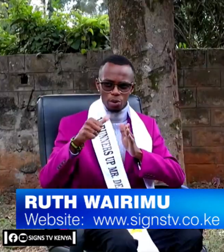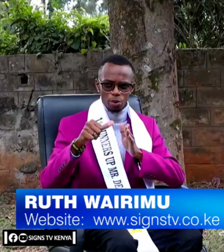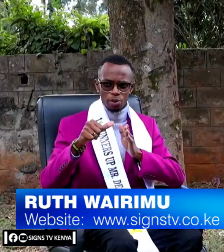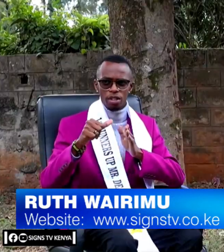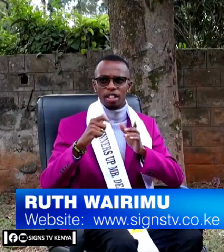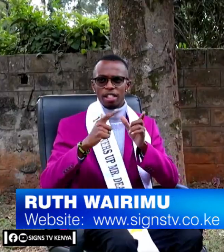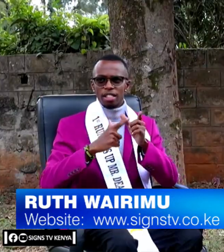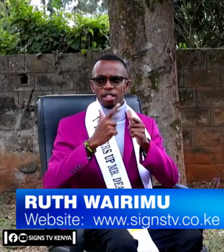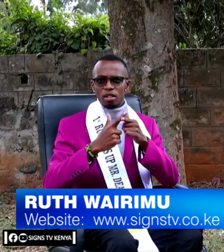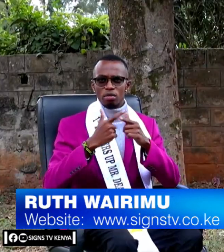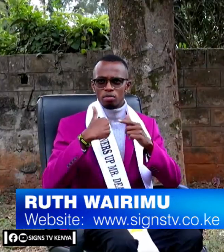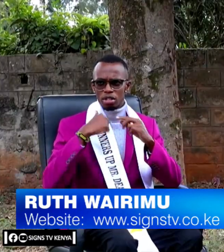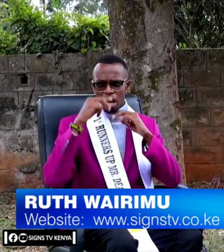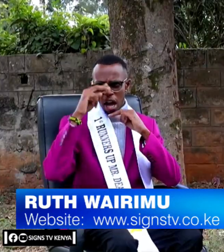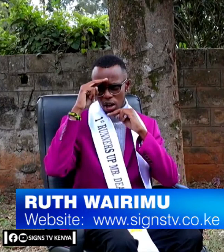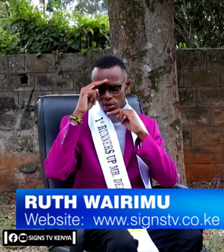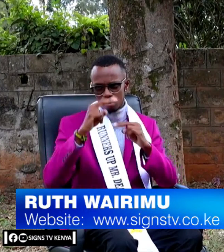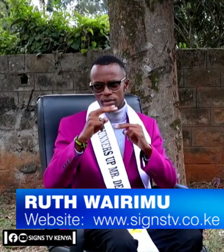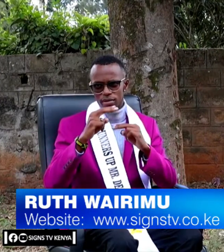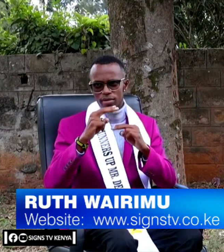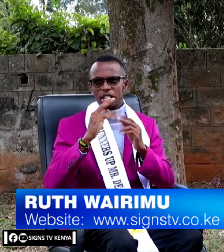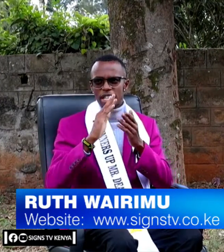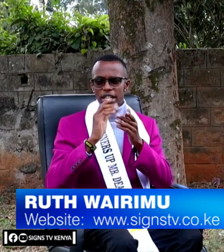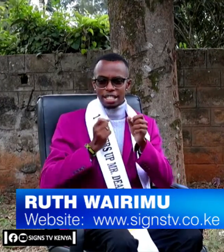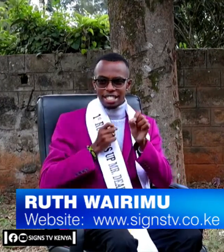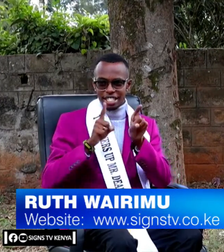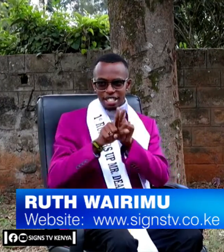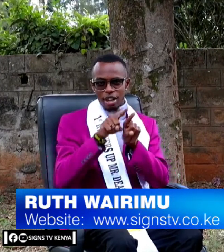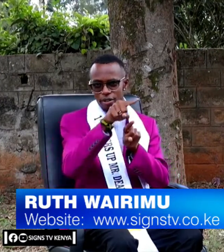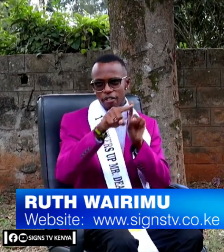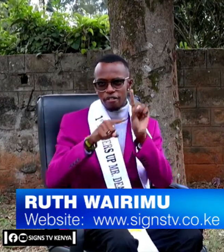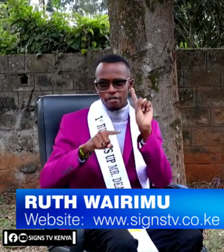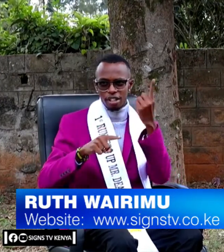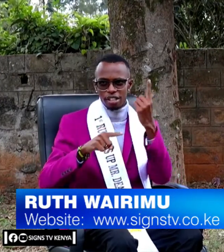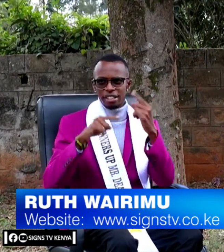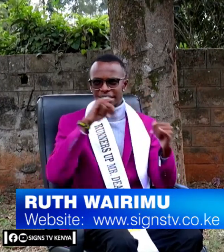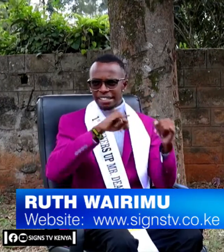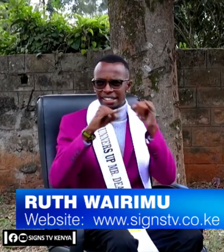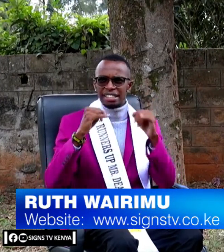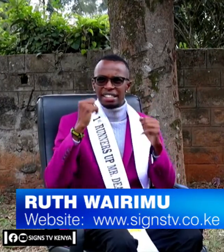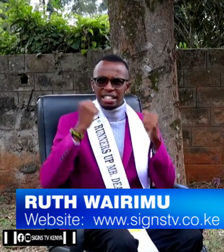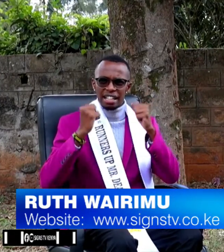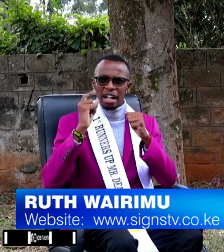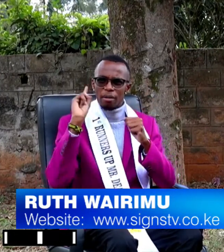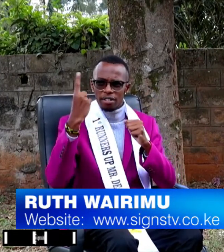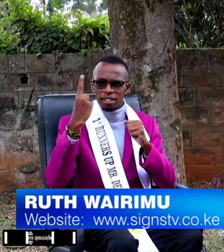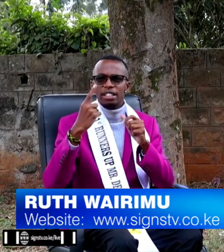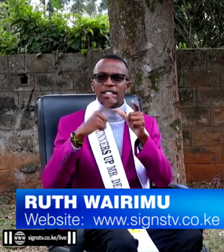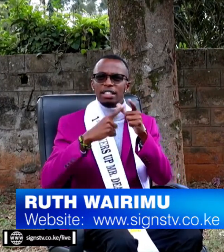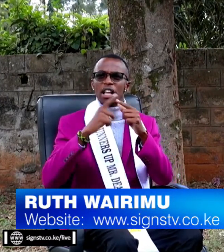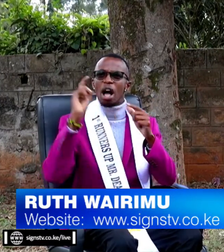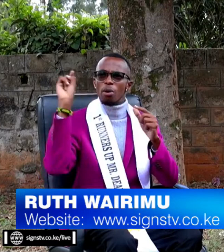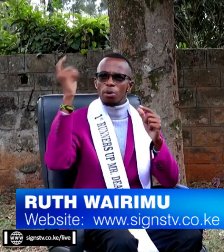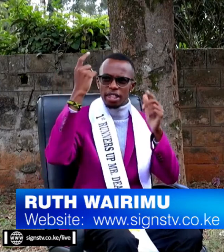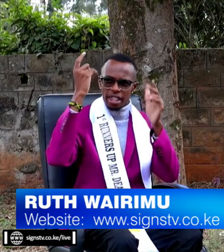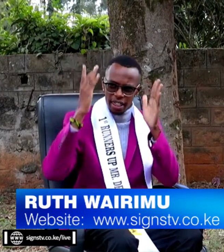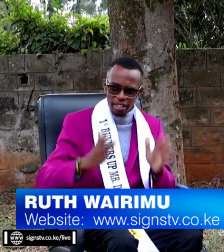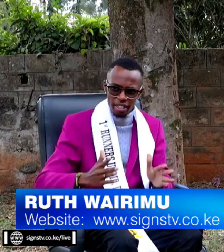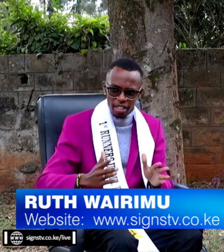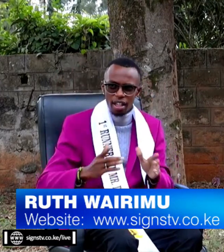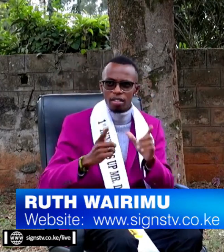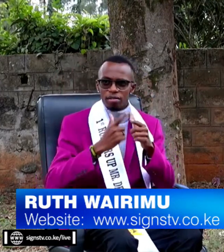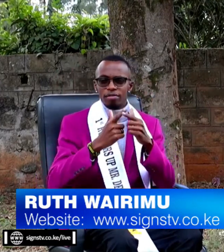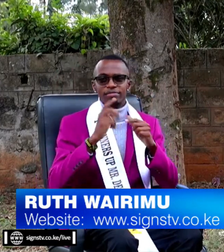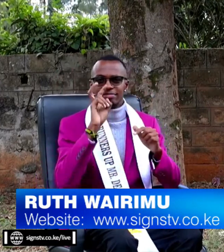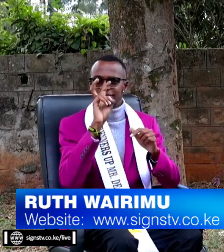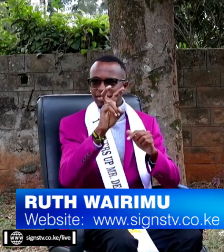Previously, I didn't have the interest to join modeling. While I was in high school, my